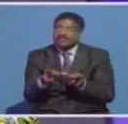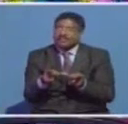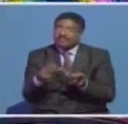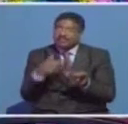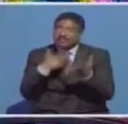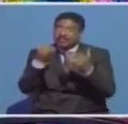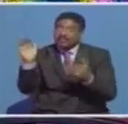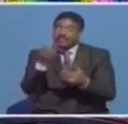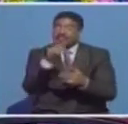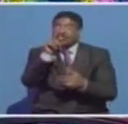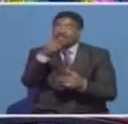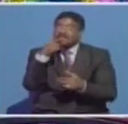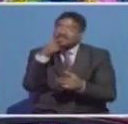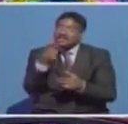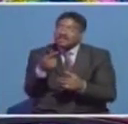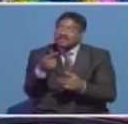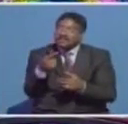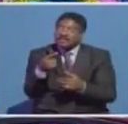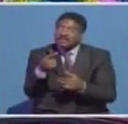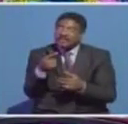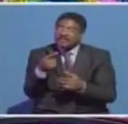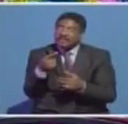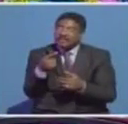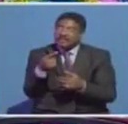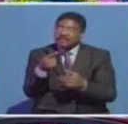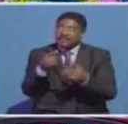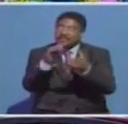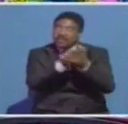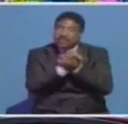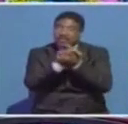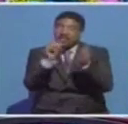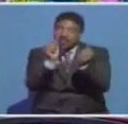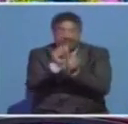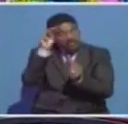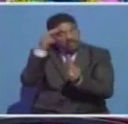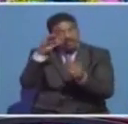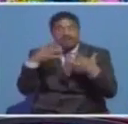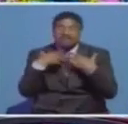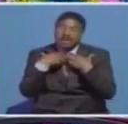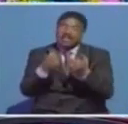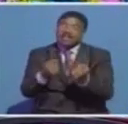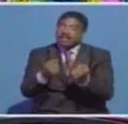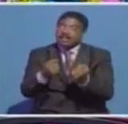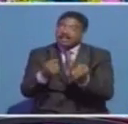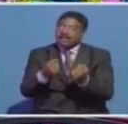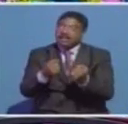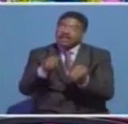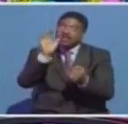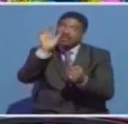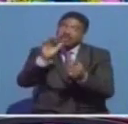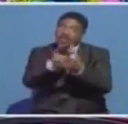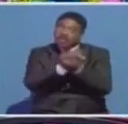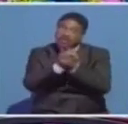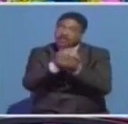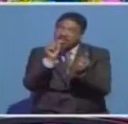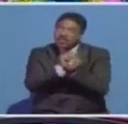cholera. You did mention about synergies and collaborations with the Ministry of Health. I want you to speak to your collaborations with local government. They